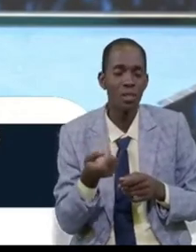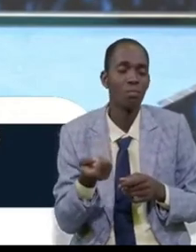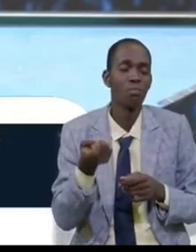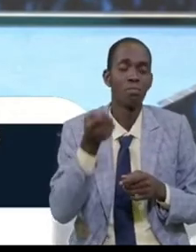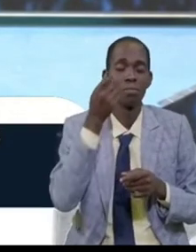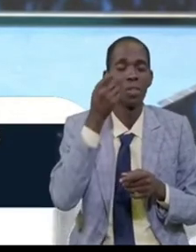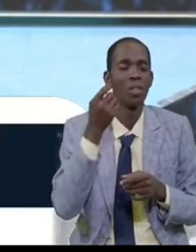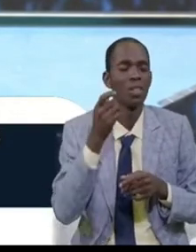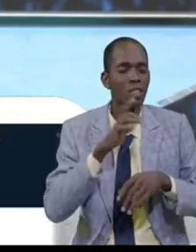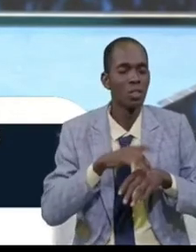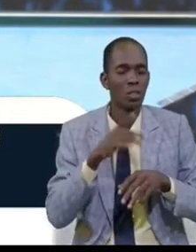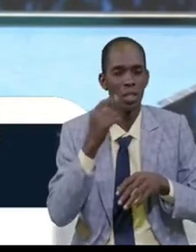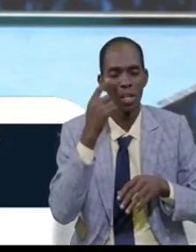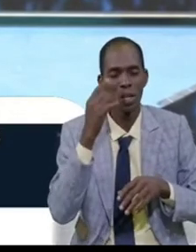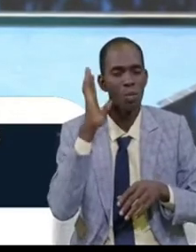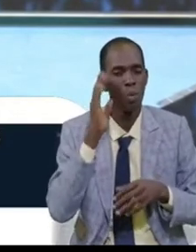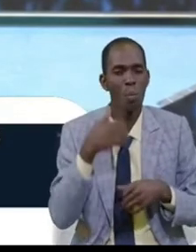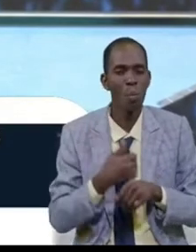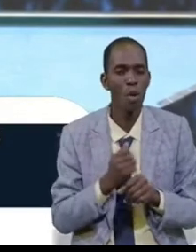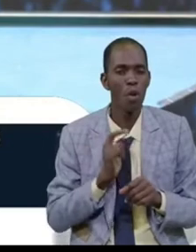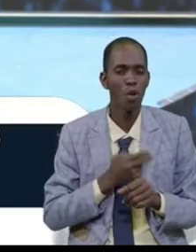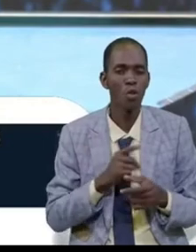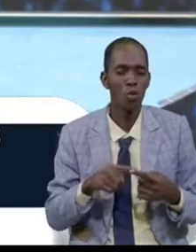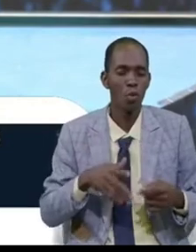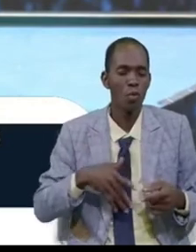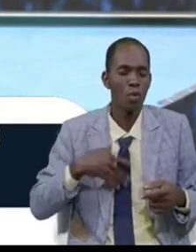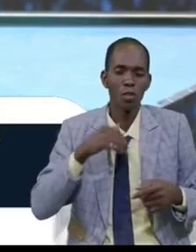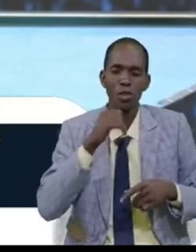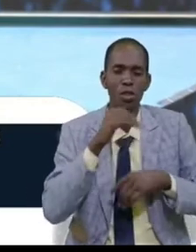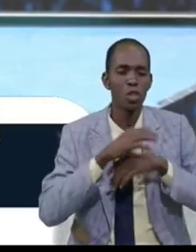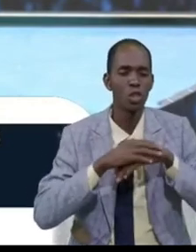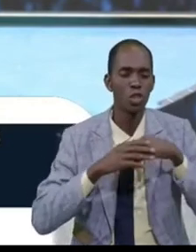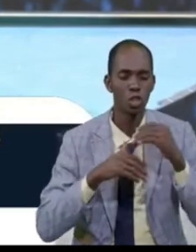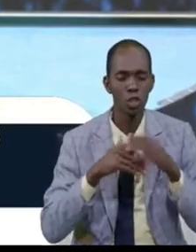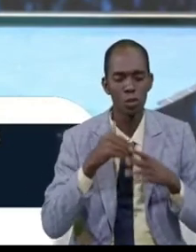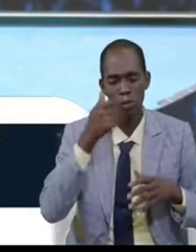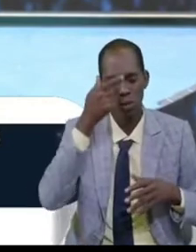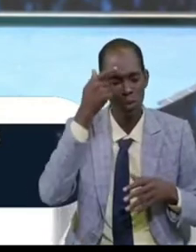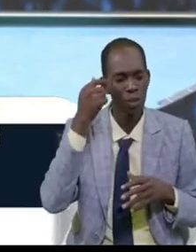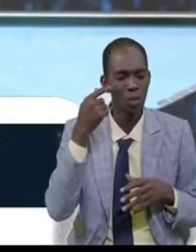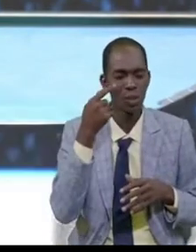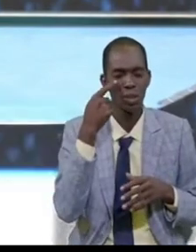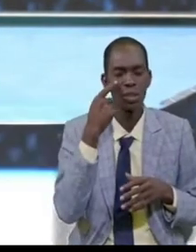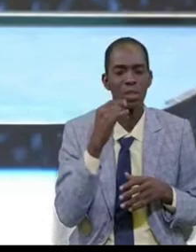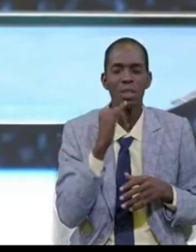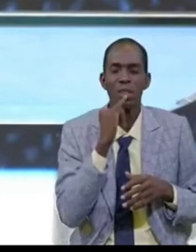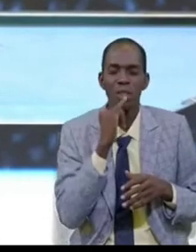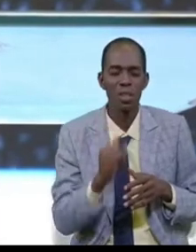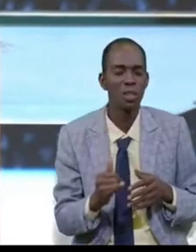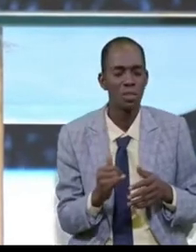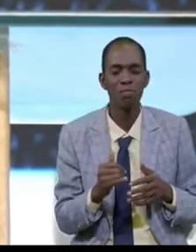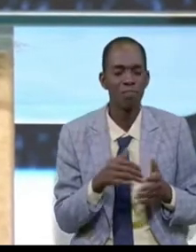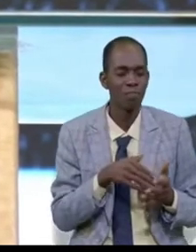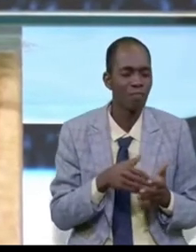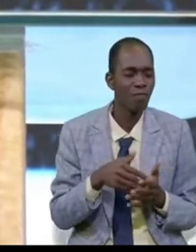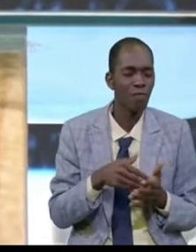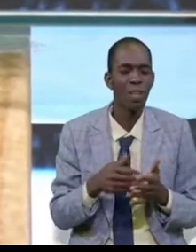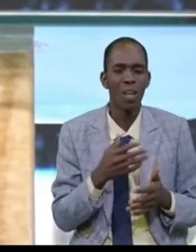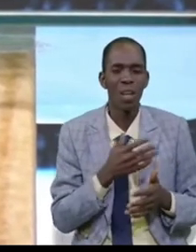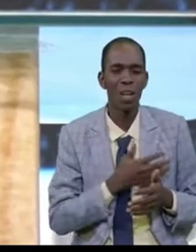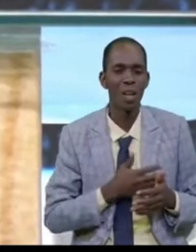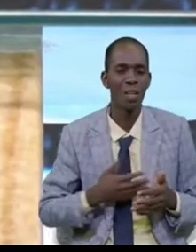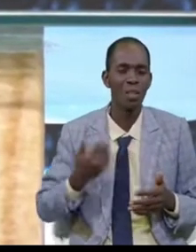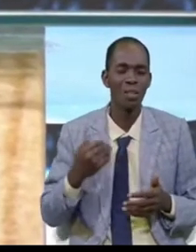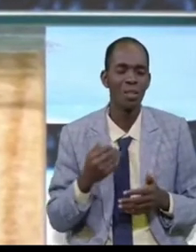us feel the discomfort because it's feeble. It is delicate. And there are other parts of the body too.